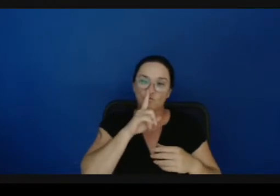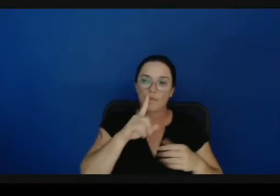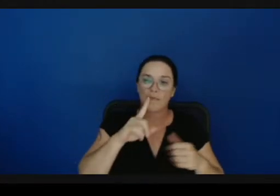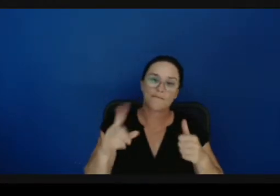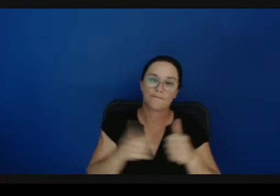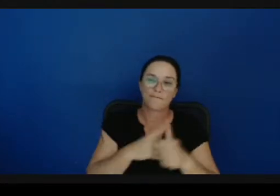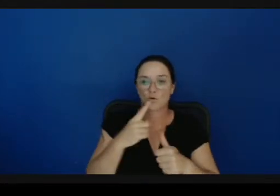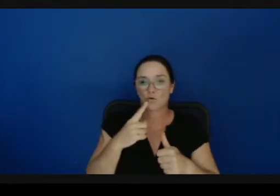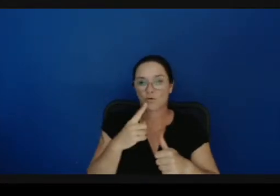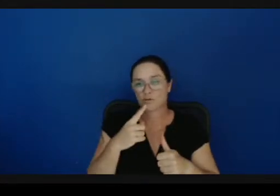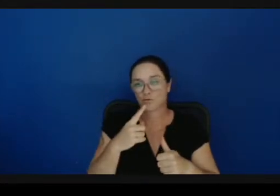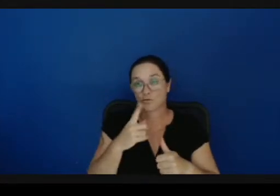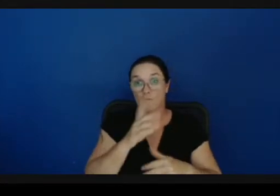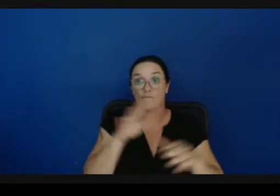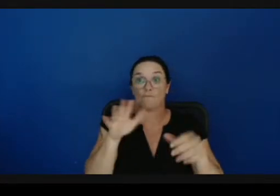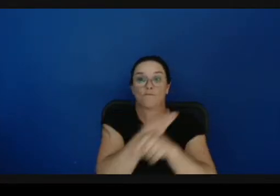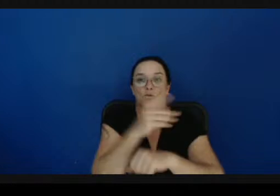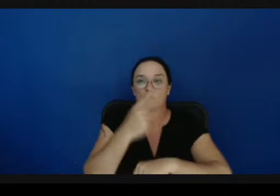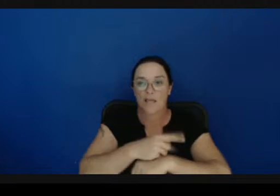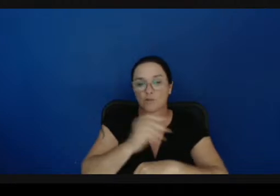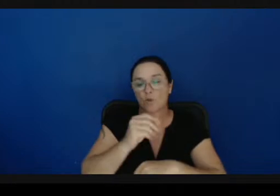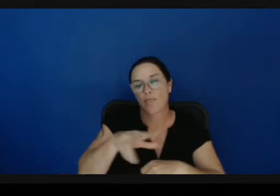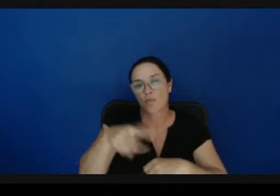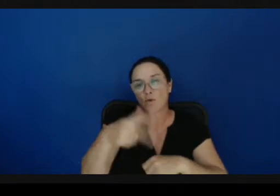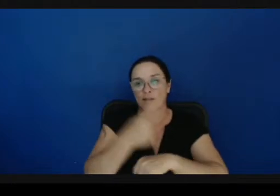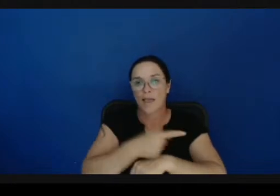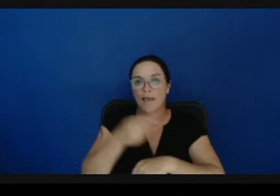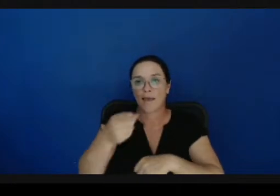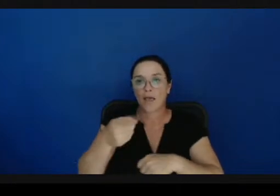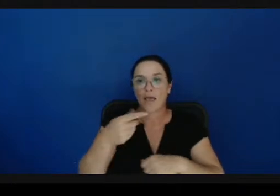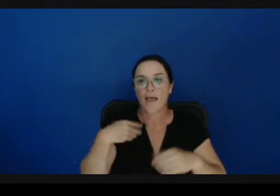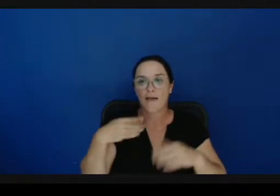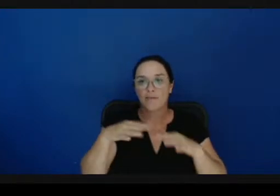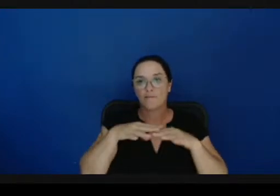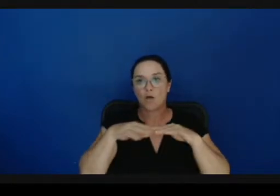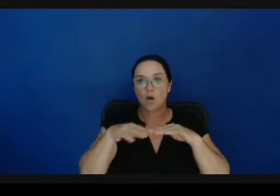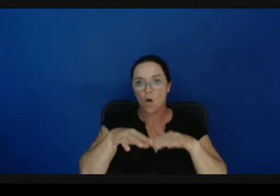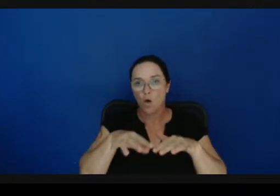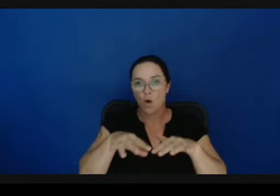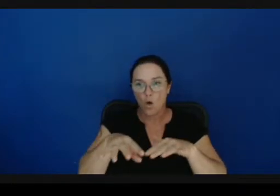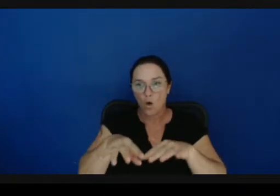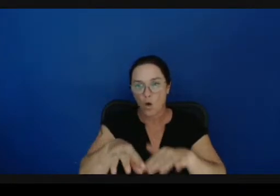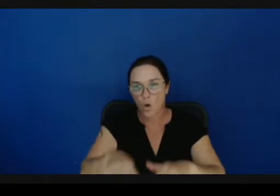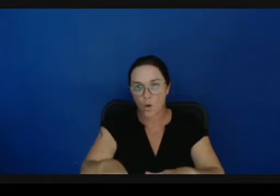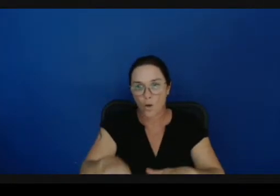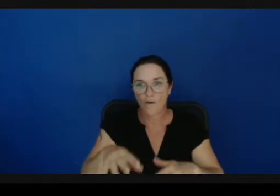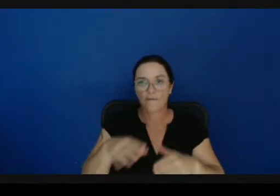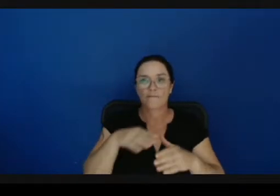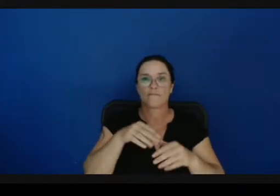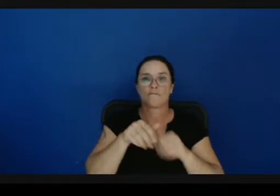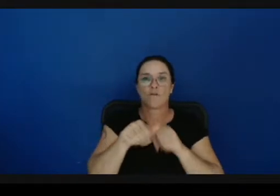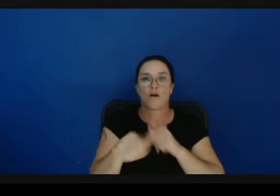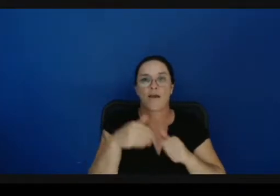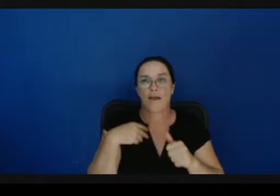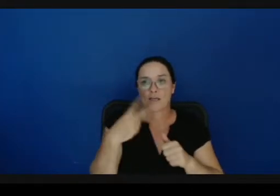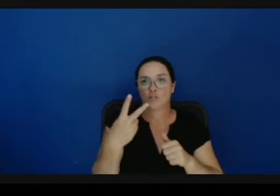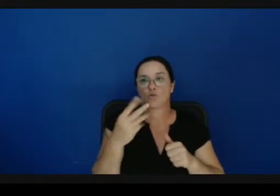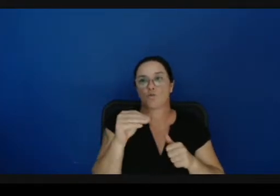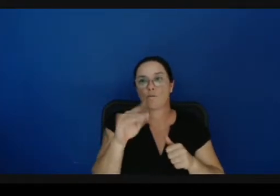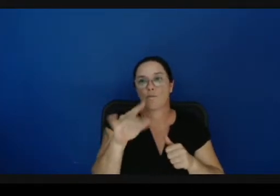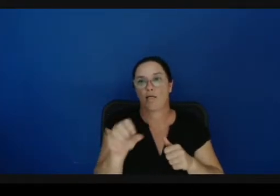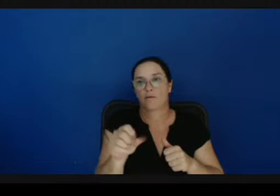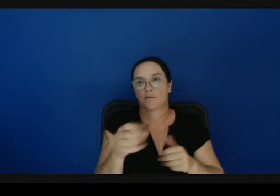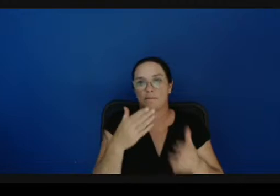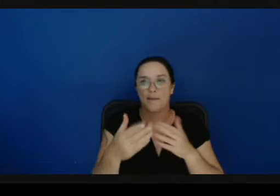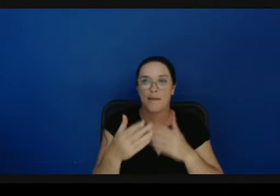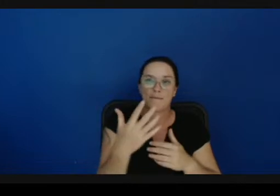day on the 30th. That flow has come down quite a ways here. Where's our scale? That's 2 miles. We're looking at maybe